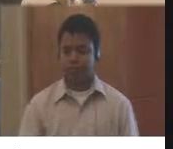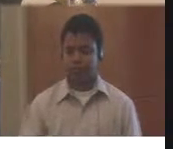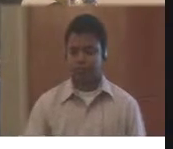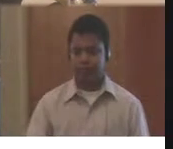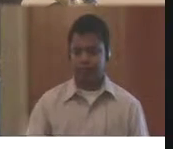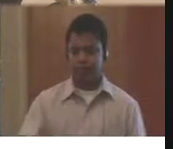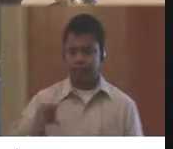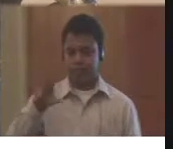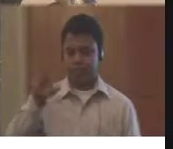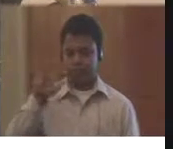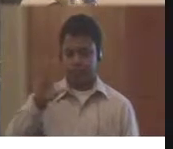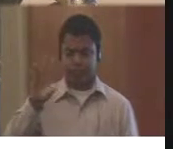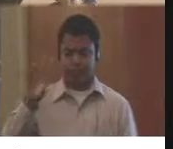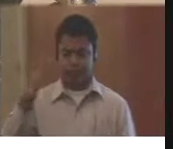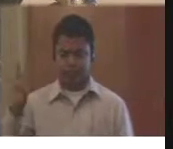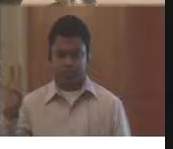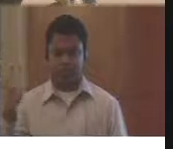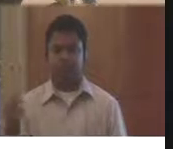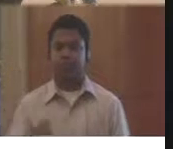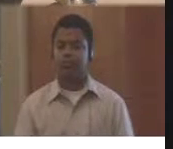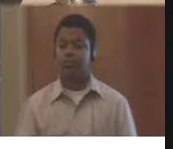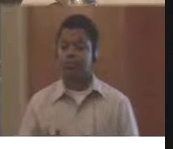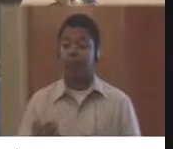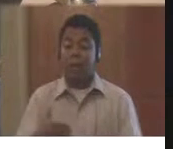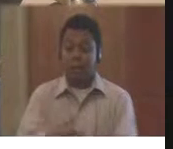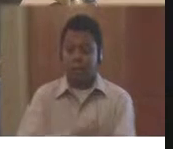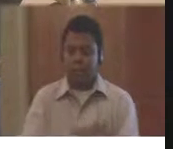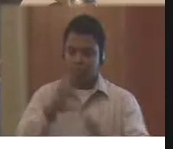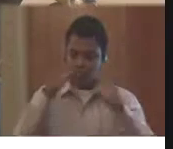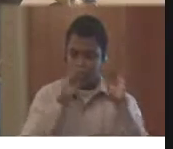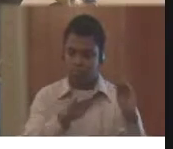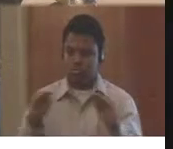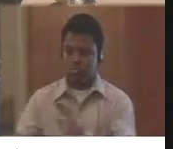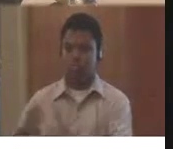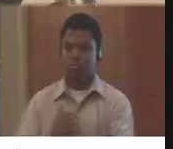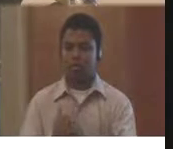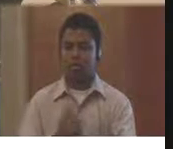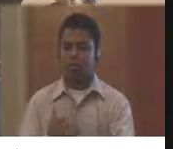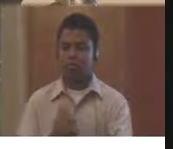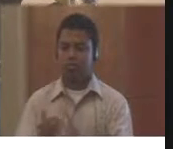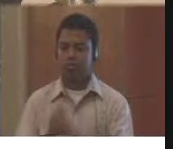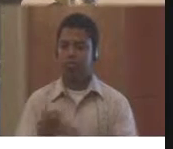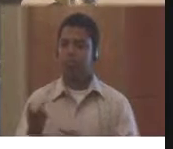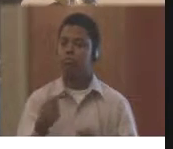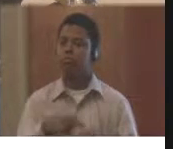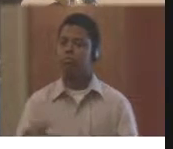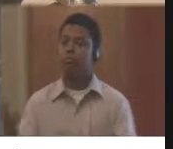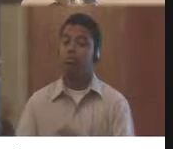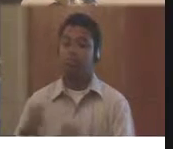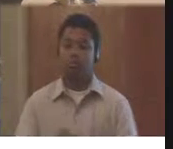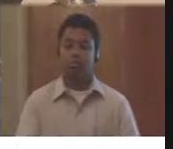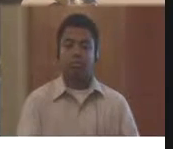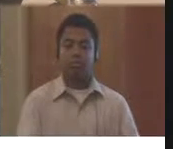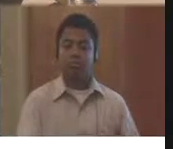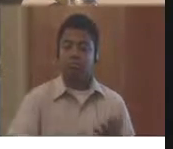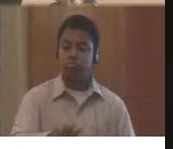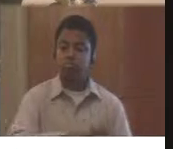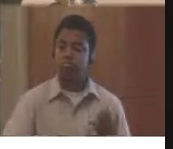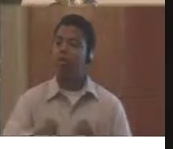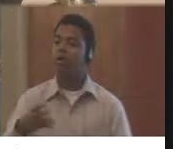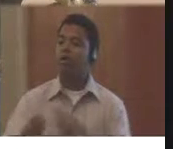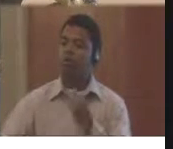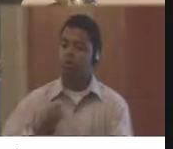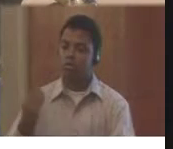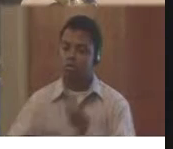37. Ensure proper disaster preparedness, readiness, and response that include